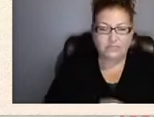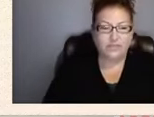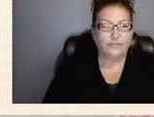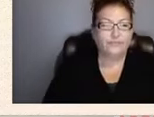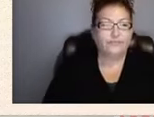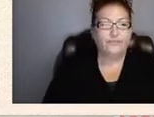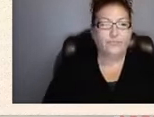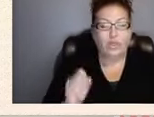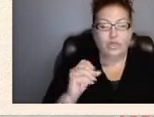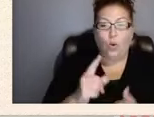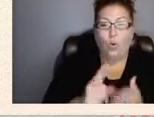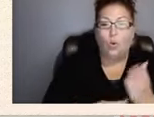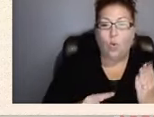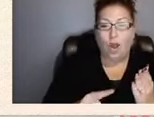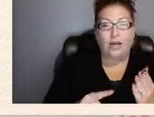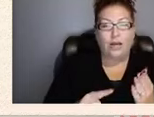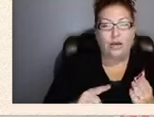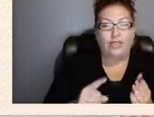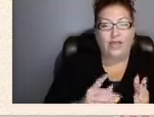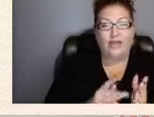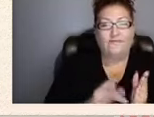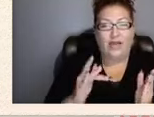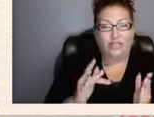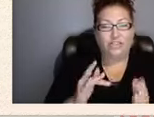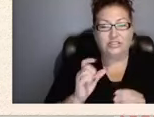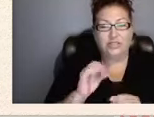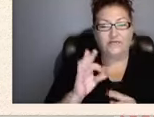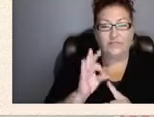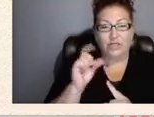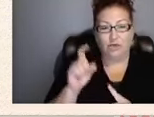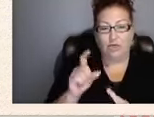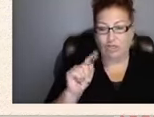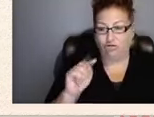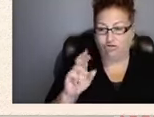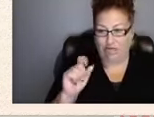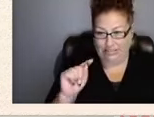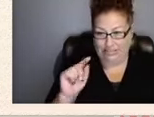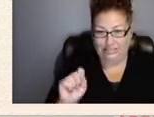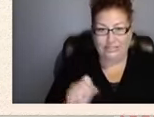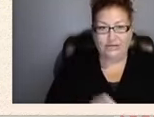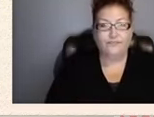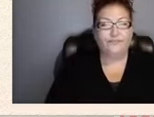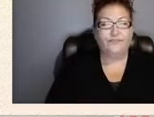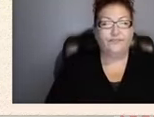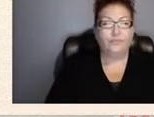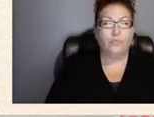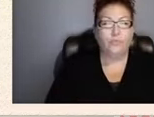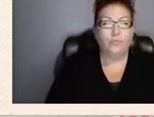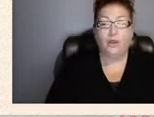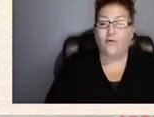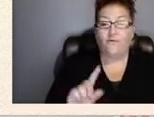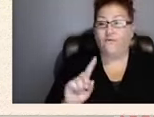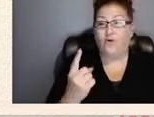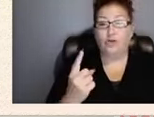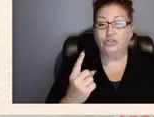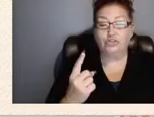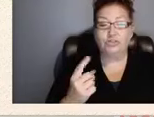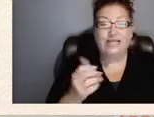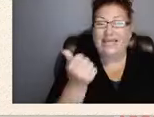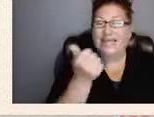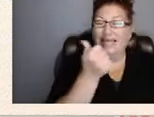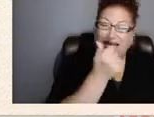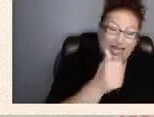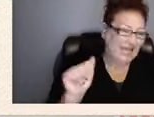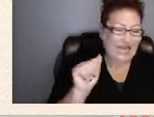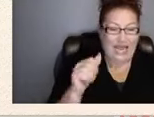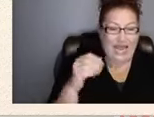the advantages of special needs trusts? Well, first and foremost, any asset that